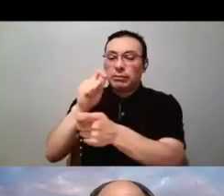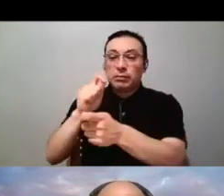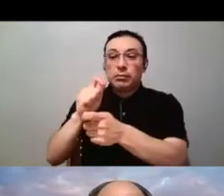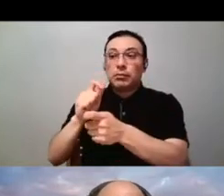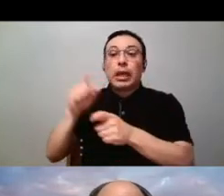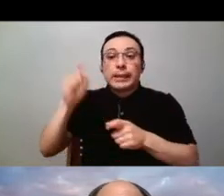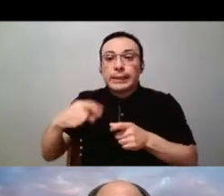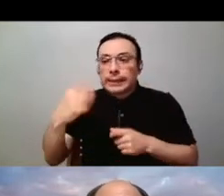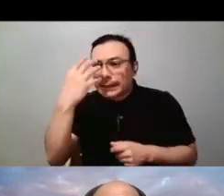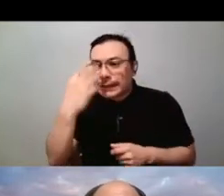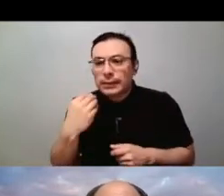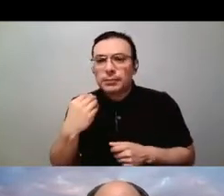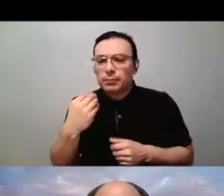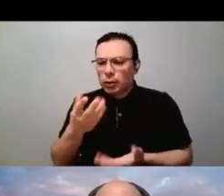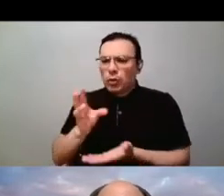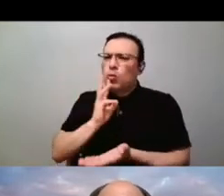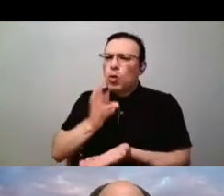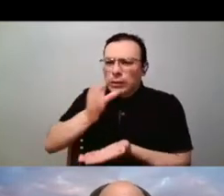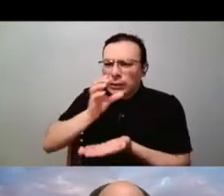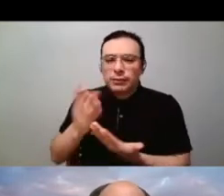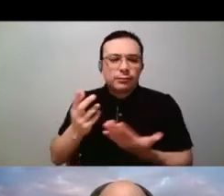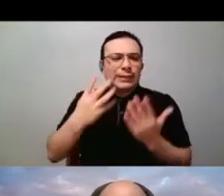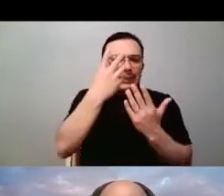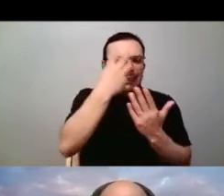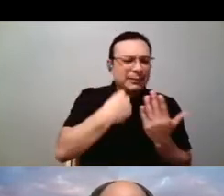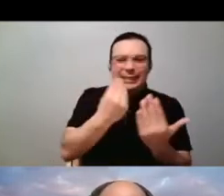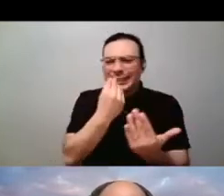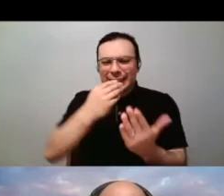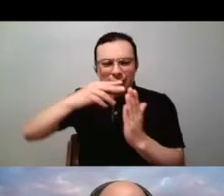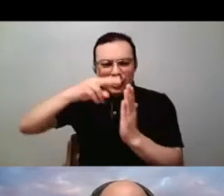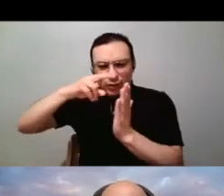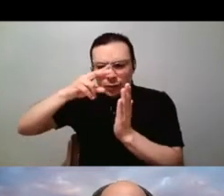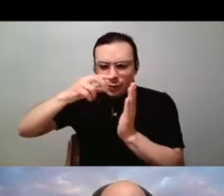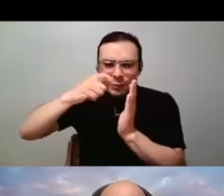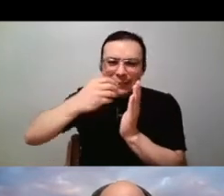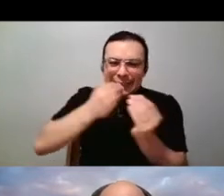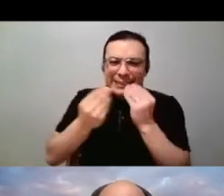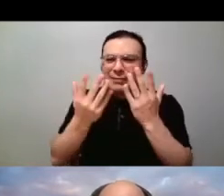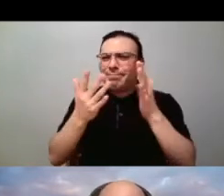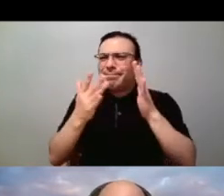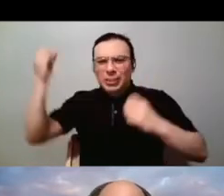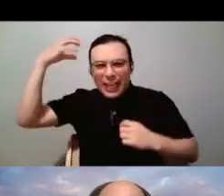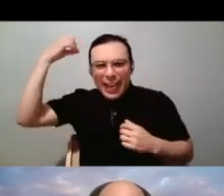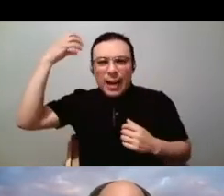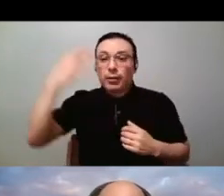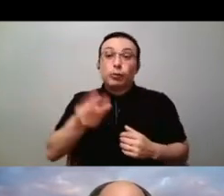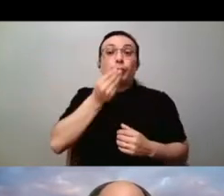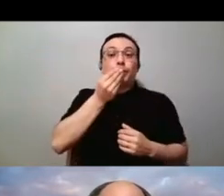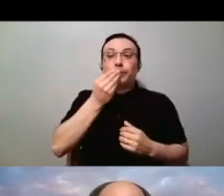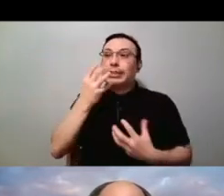eat, write, shower, shut up, shout, strategize,